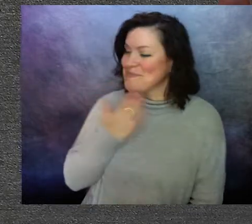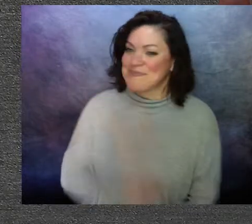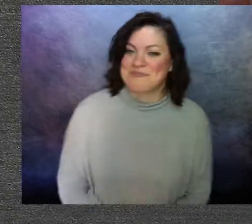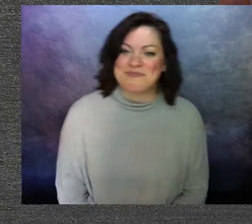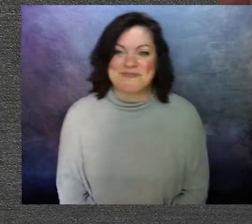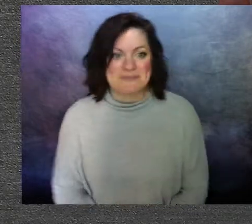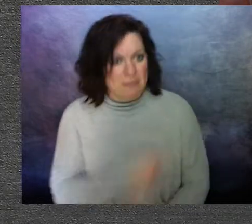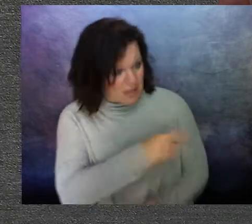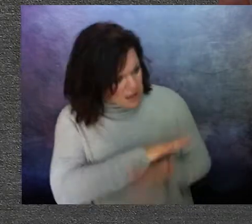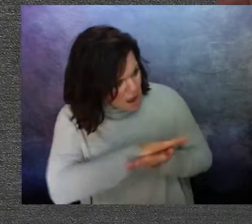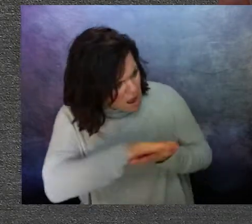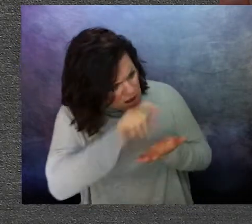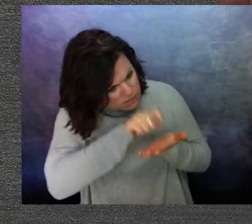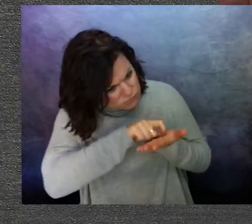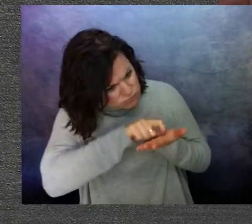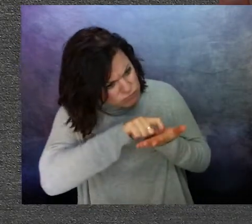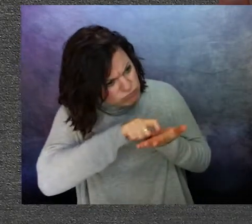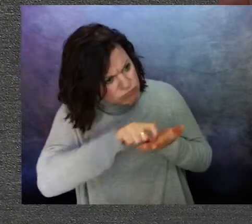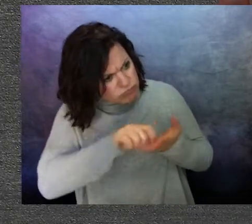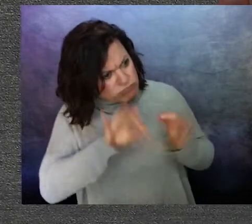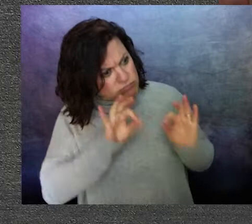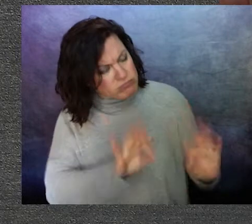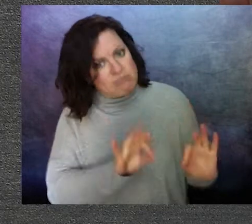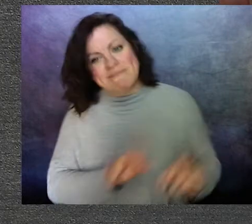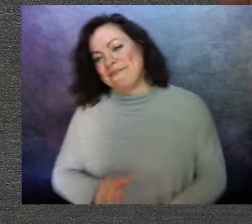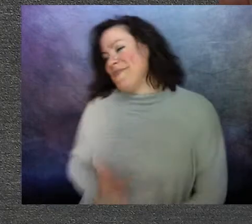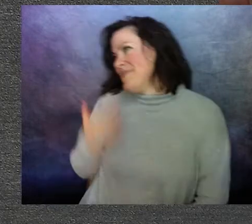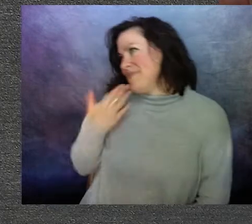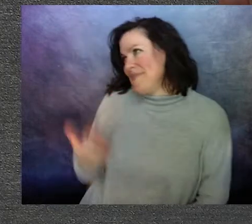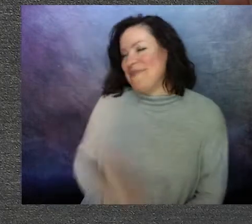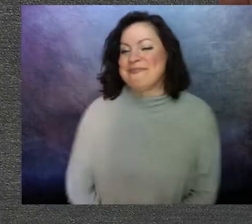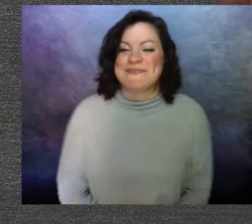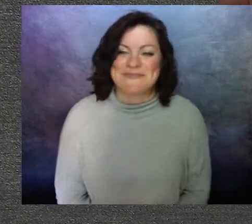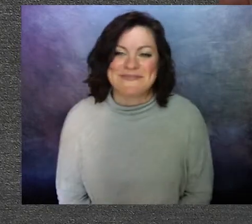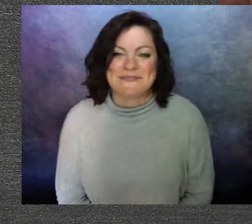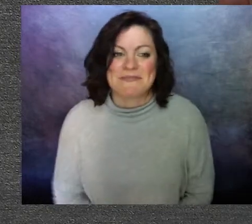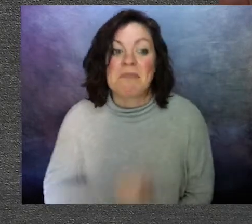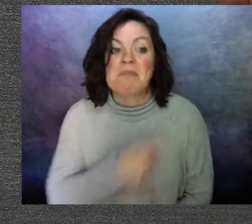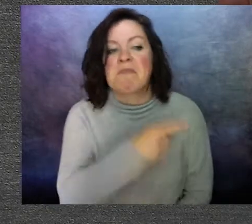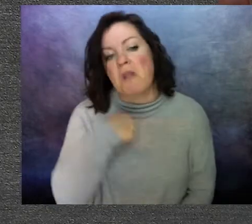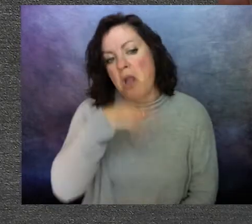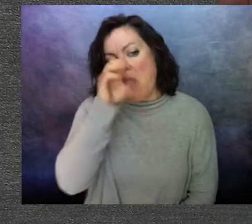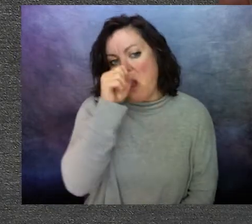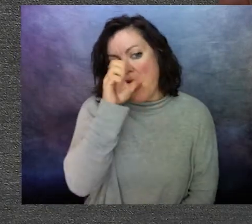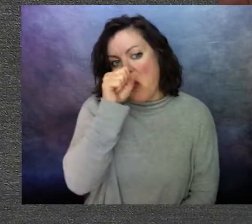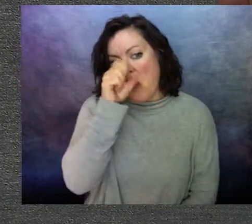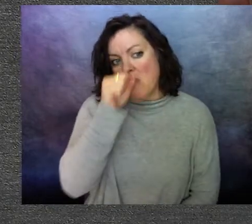Nice handwriting. Okay, I think I'll use some orange now.